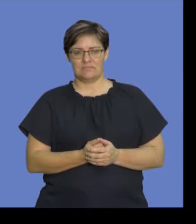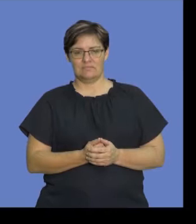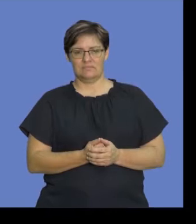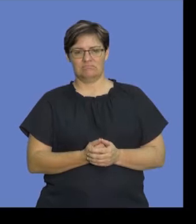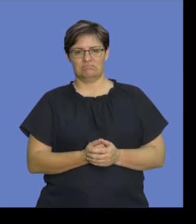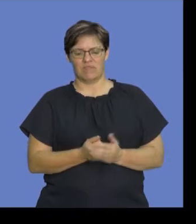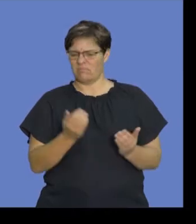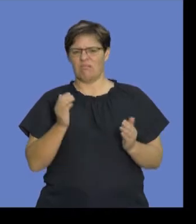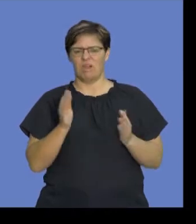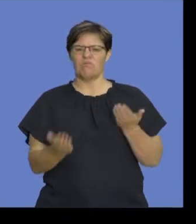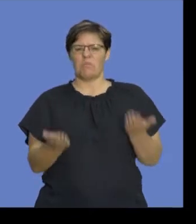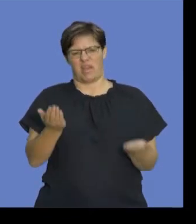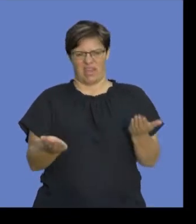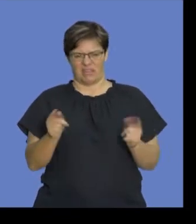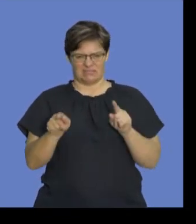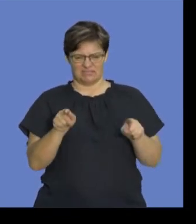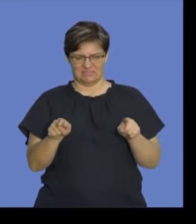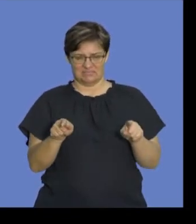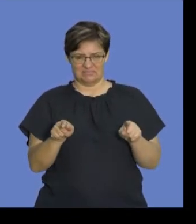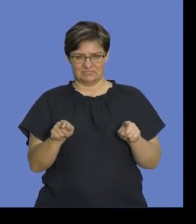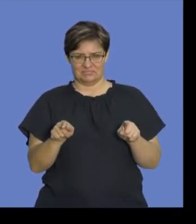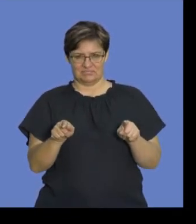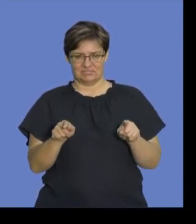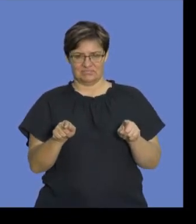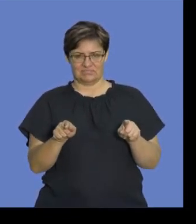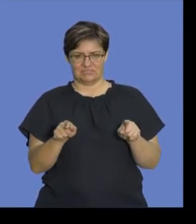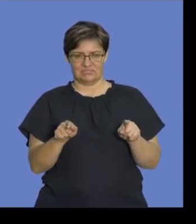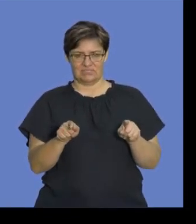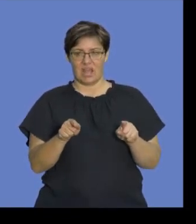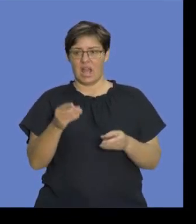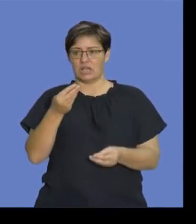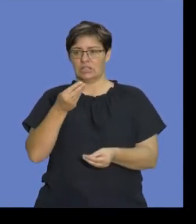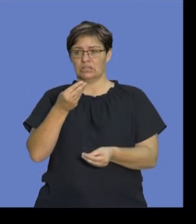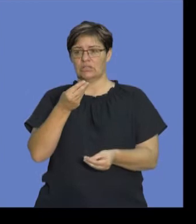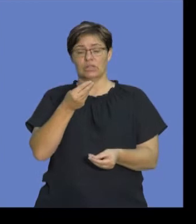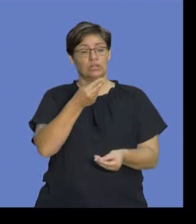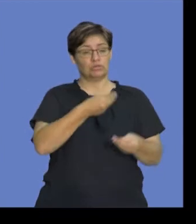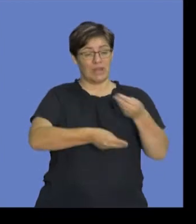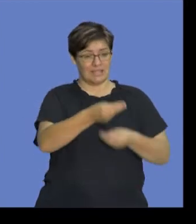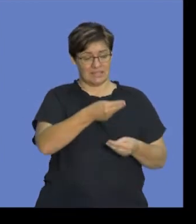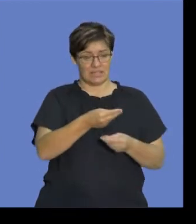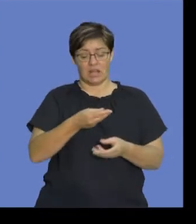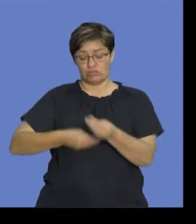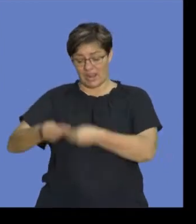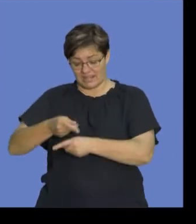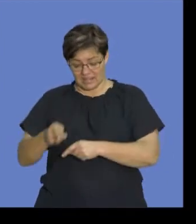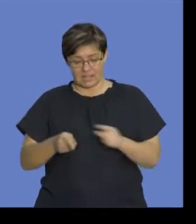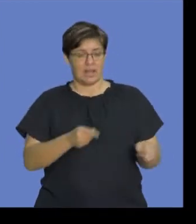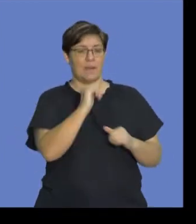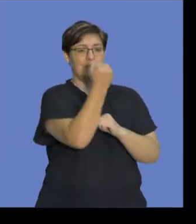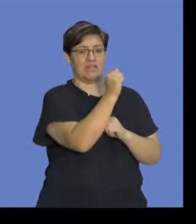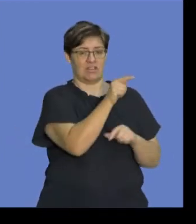let's do a comparison between a trading concern and a